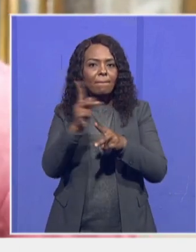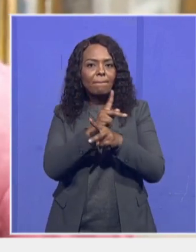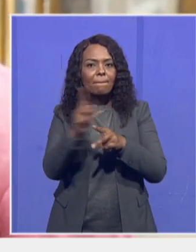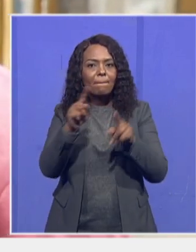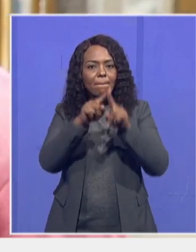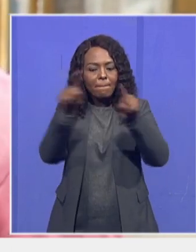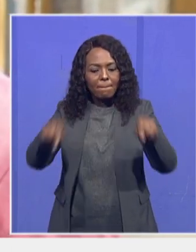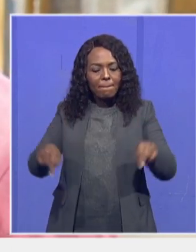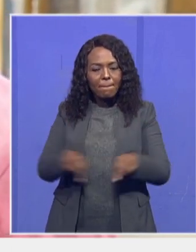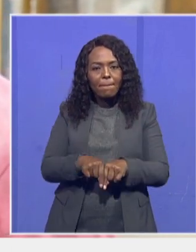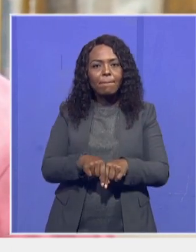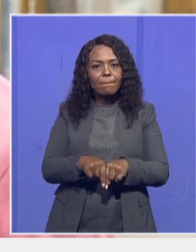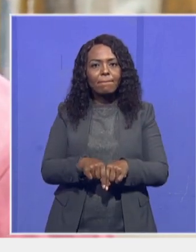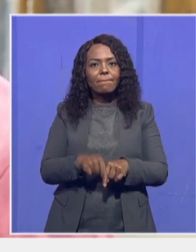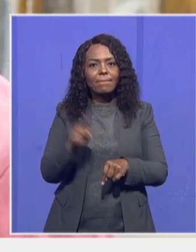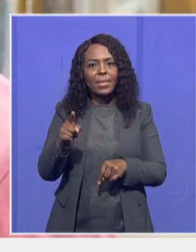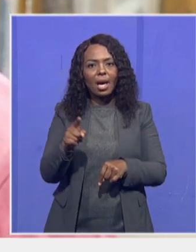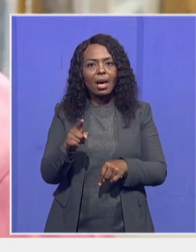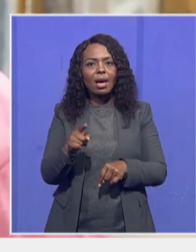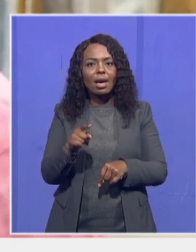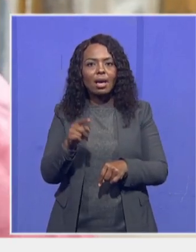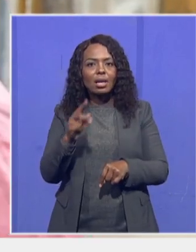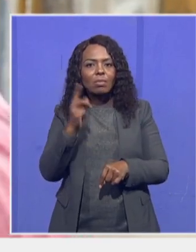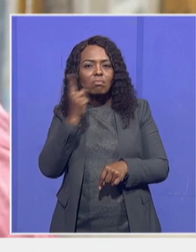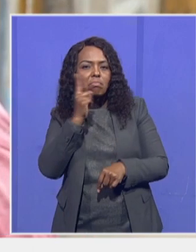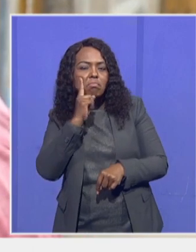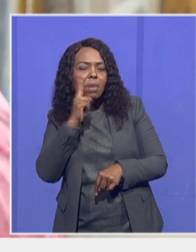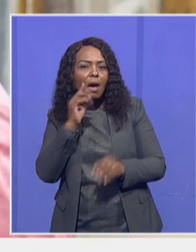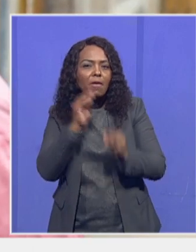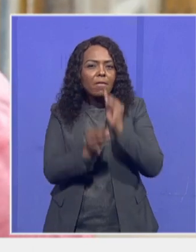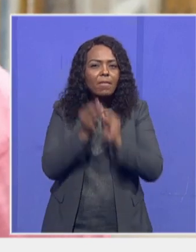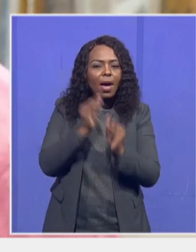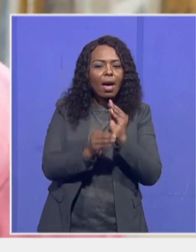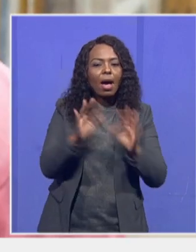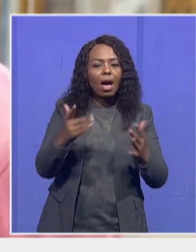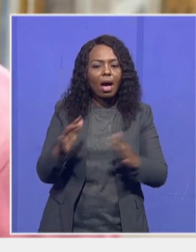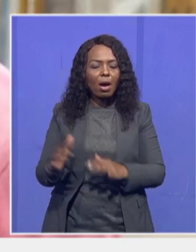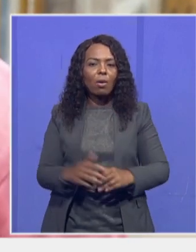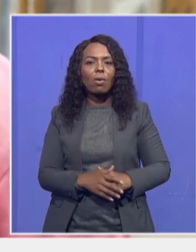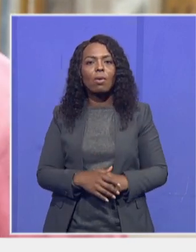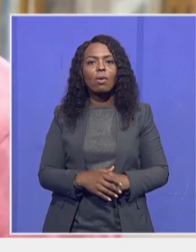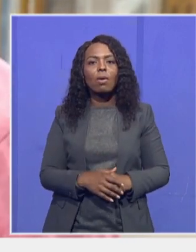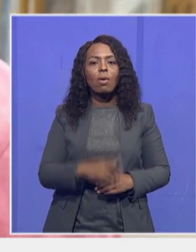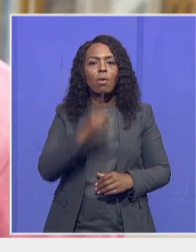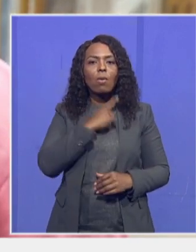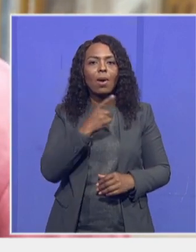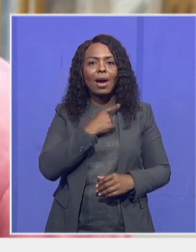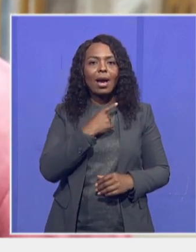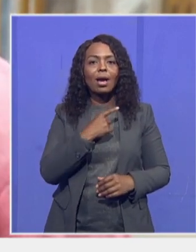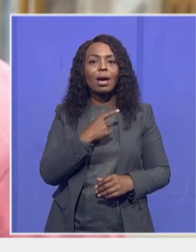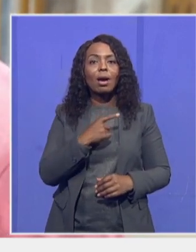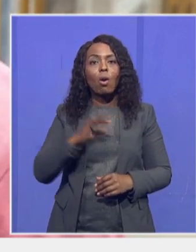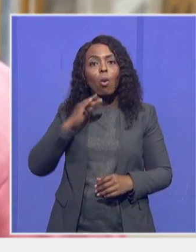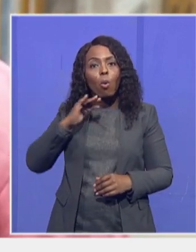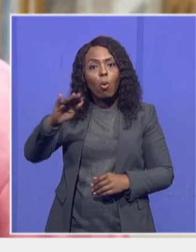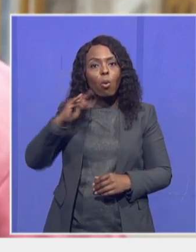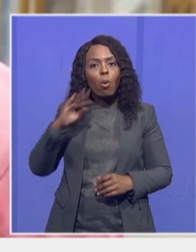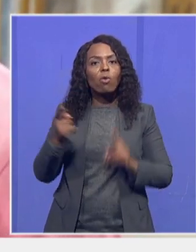kumele ilungiswe kahle kahle ngoba lamanzi lawa aqhamuka emfuleni bese kapakela